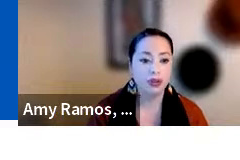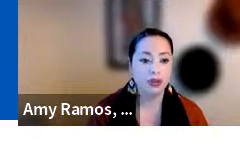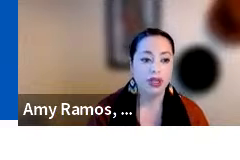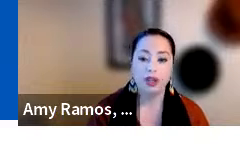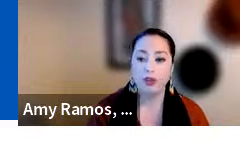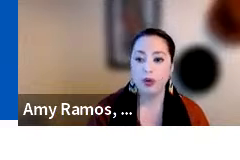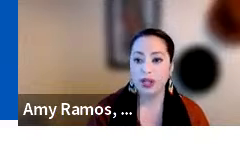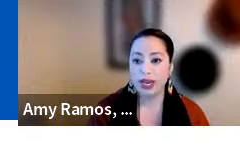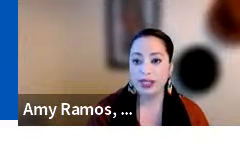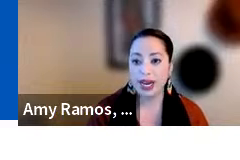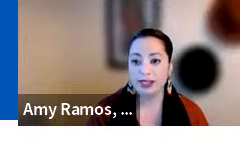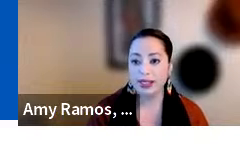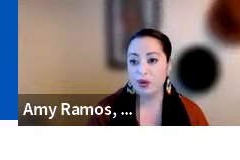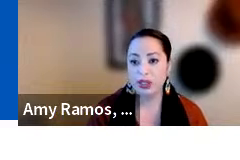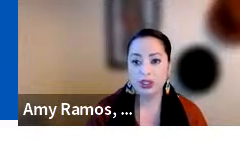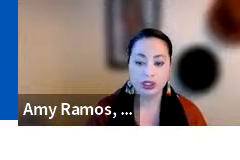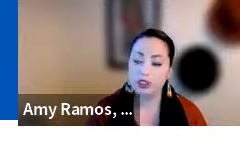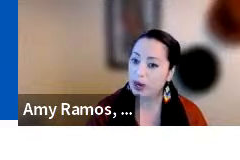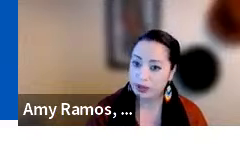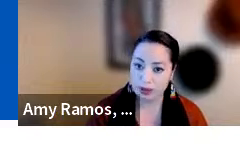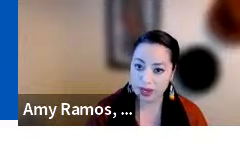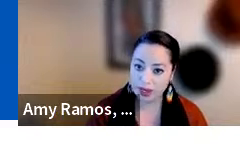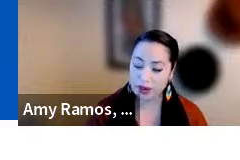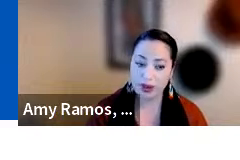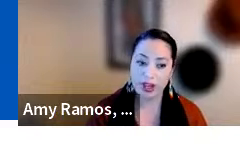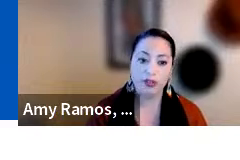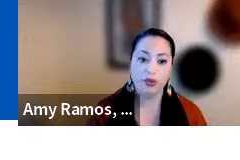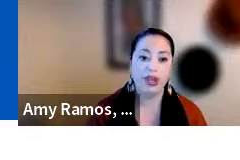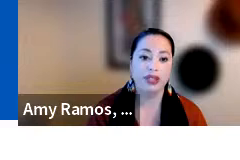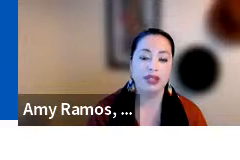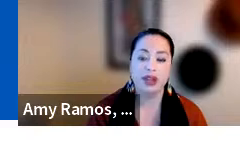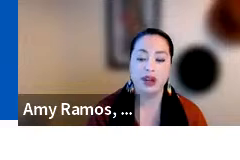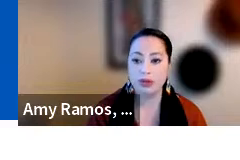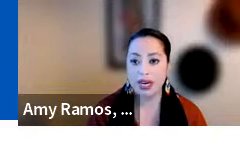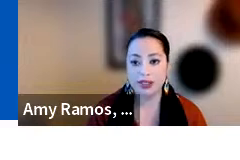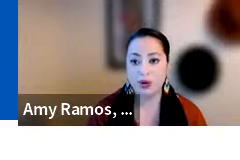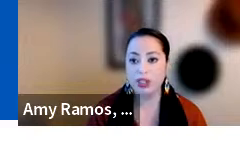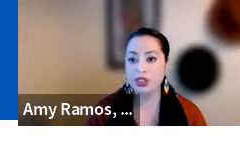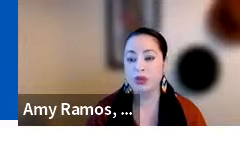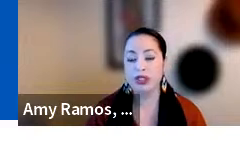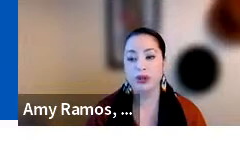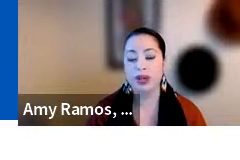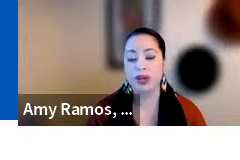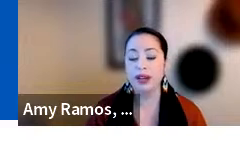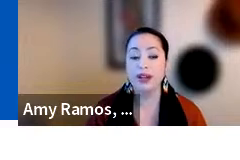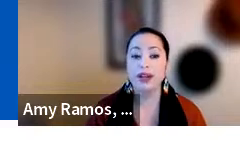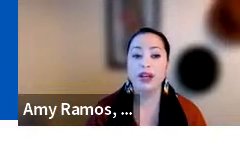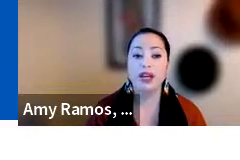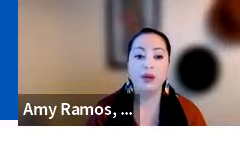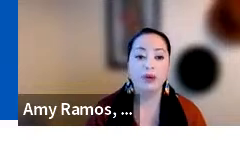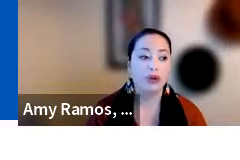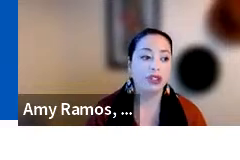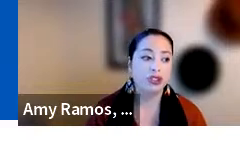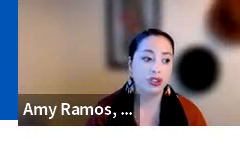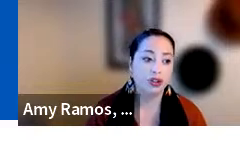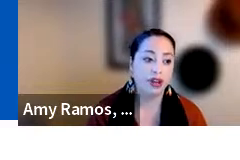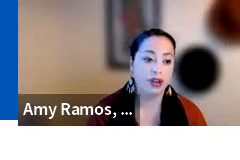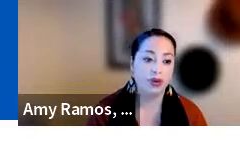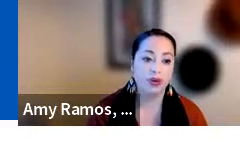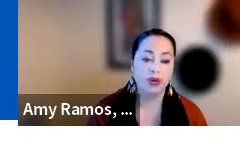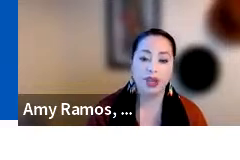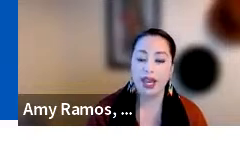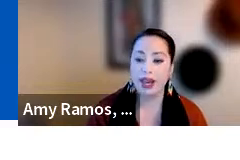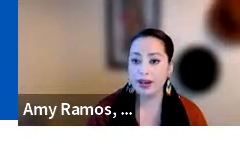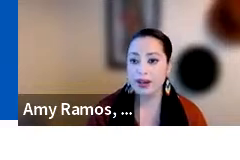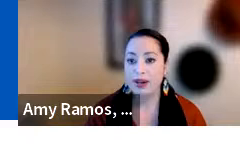on Zoom if you would like to ask any questions throughout the meeting. You don't have to wait to ask a question. Raise your hand and we will ensure